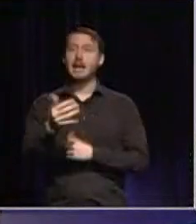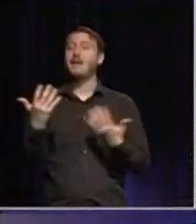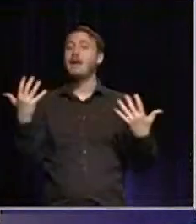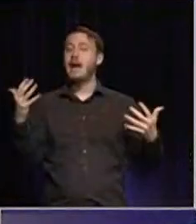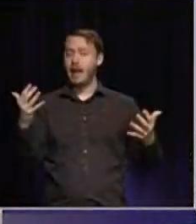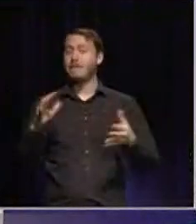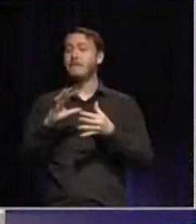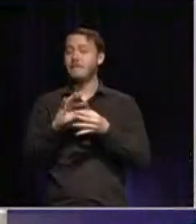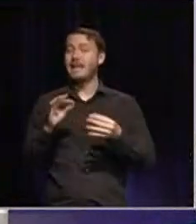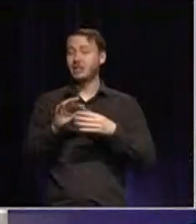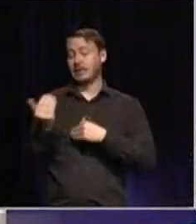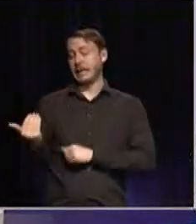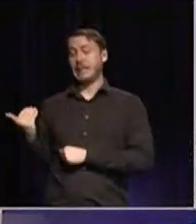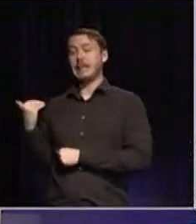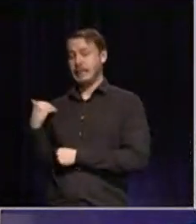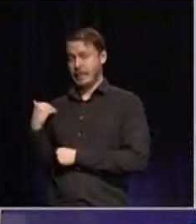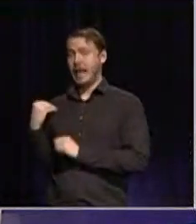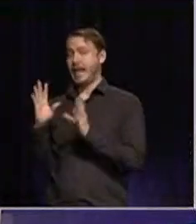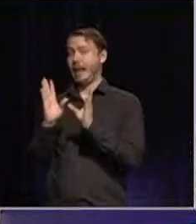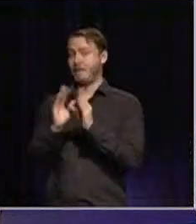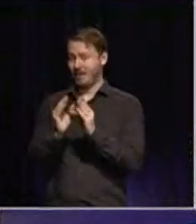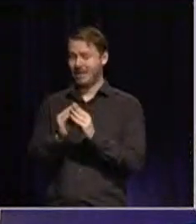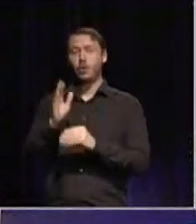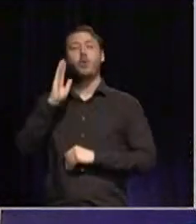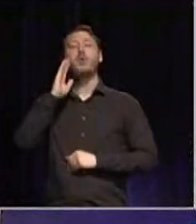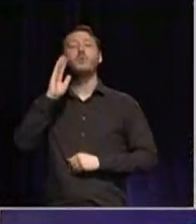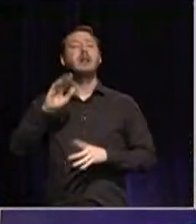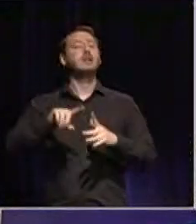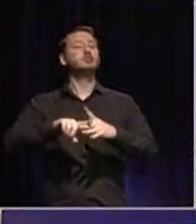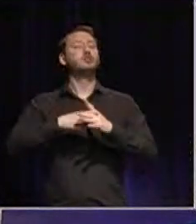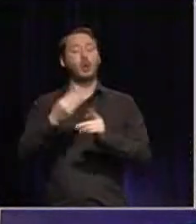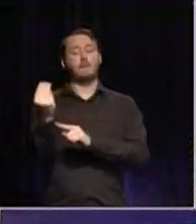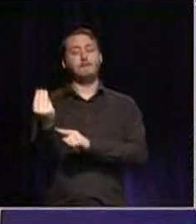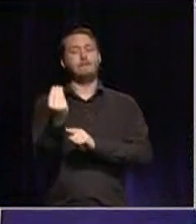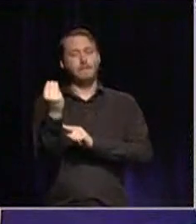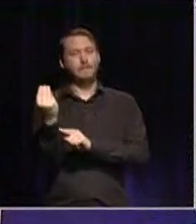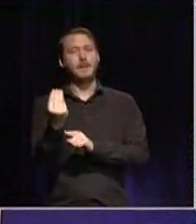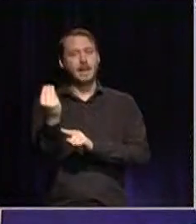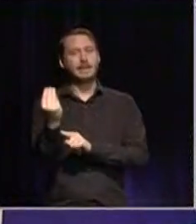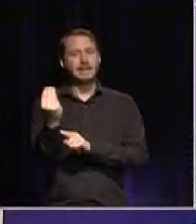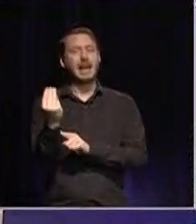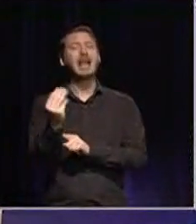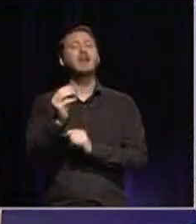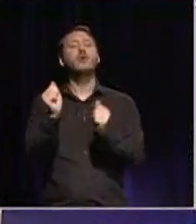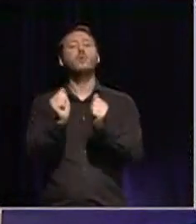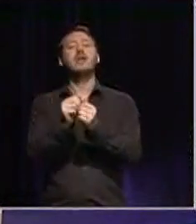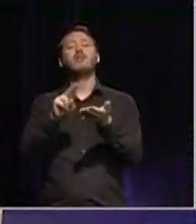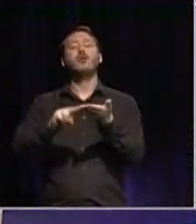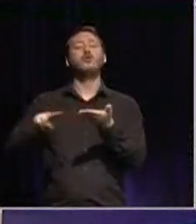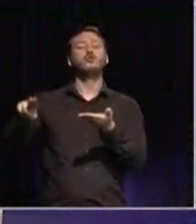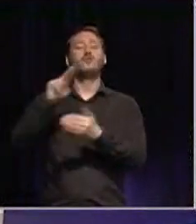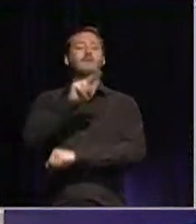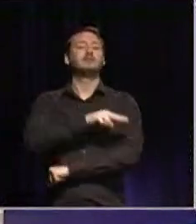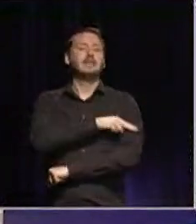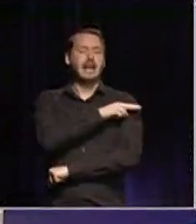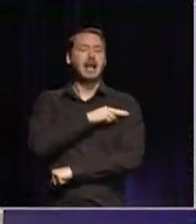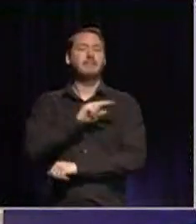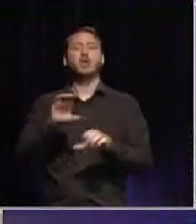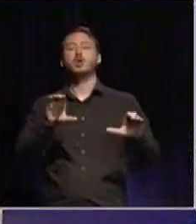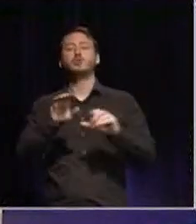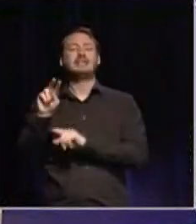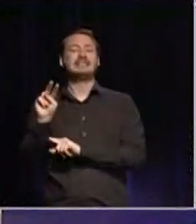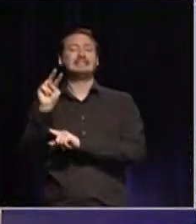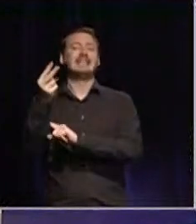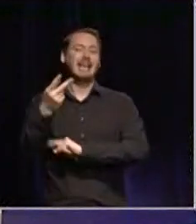mentioned last time, we will start Monday with University Hospital doing our second